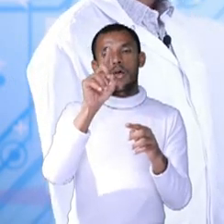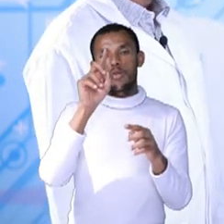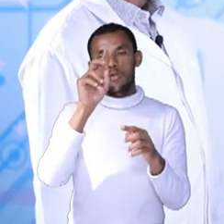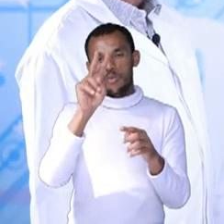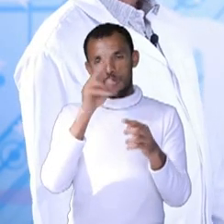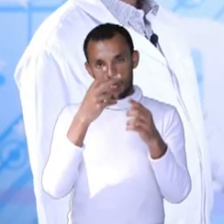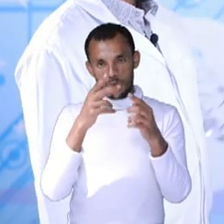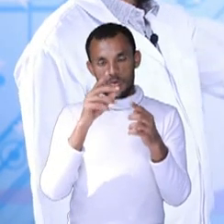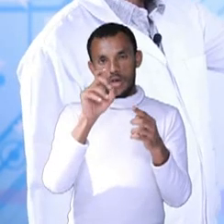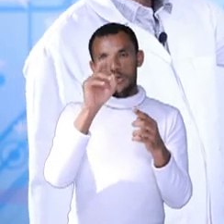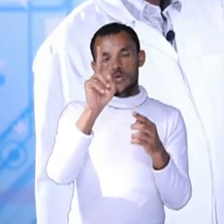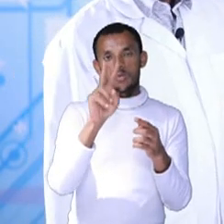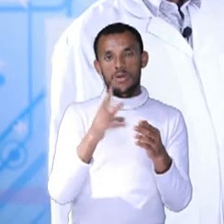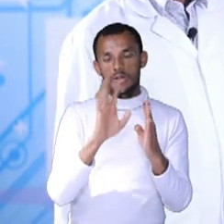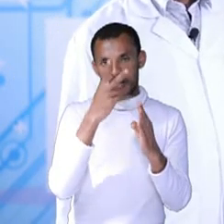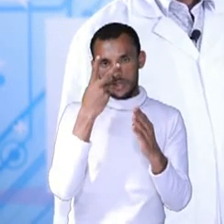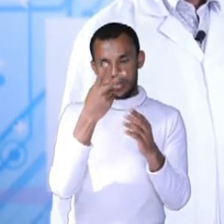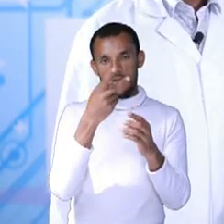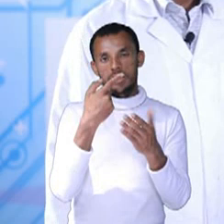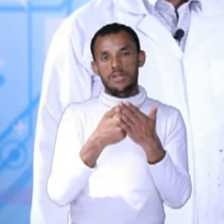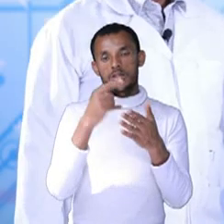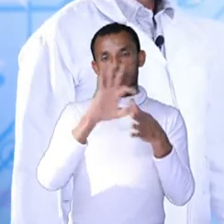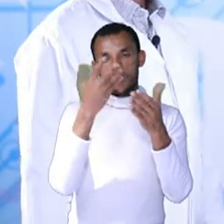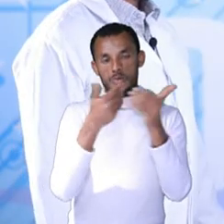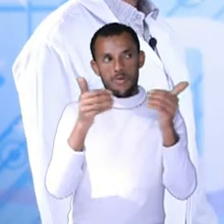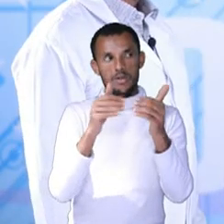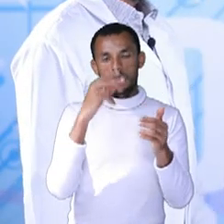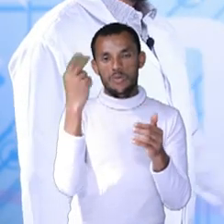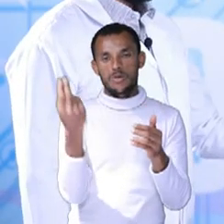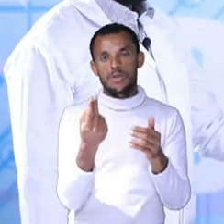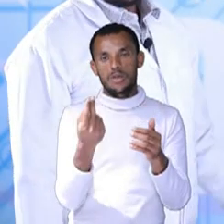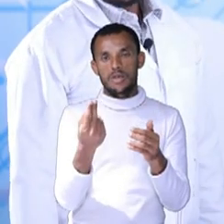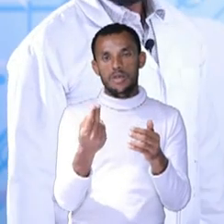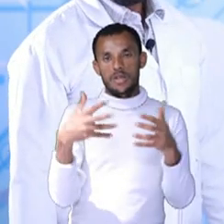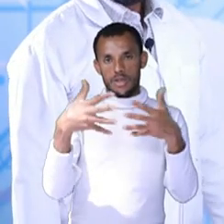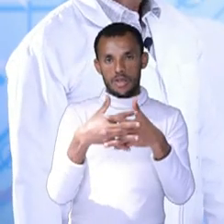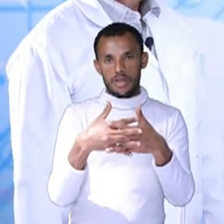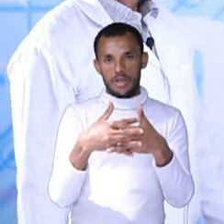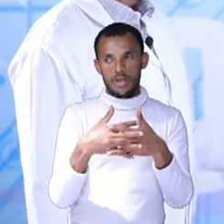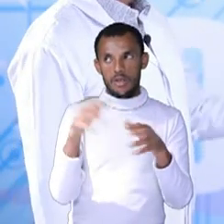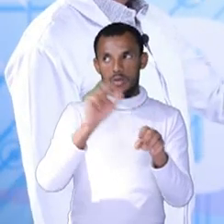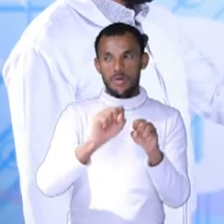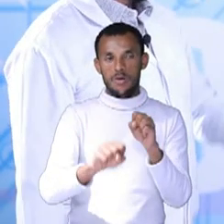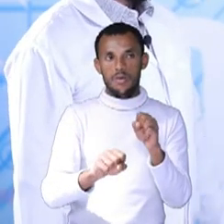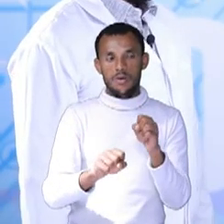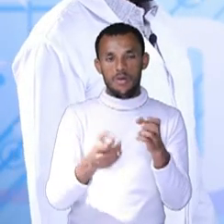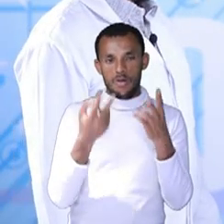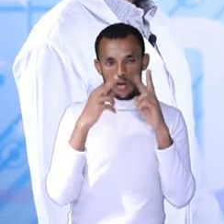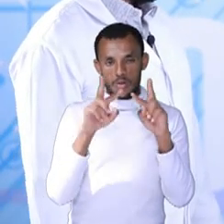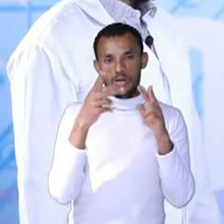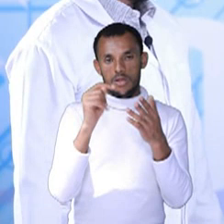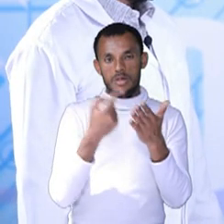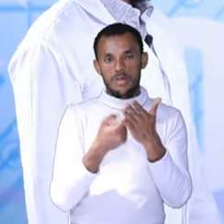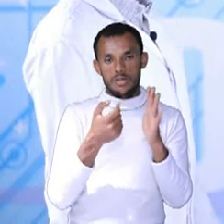x2. So let's apply this equation using integration. So look,